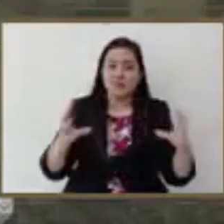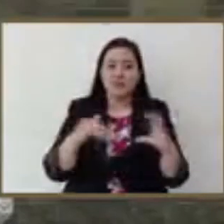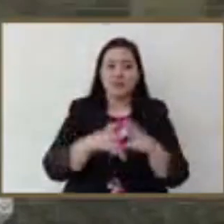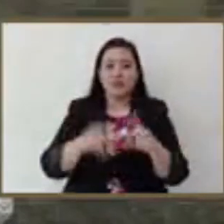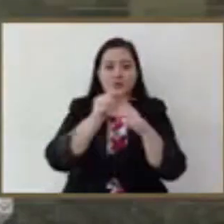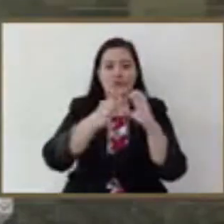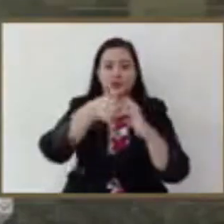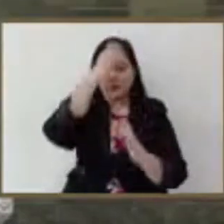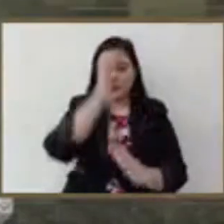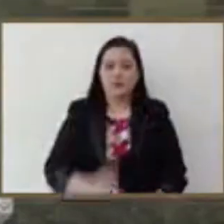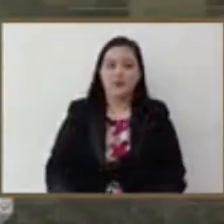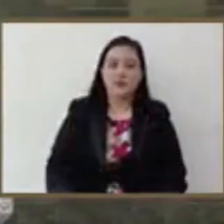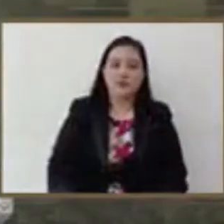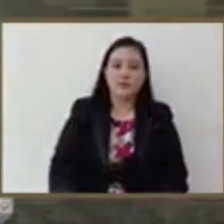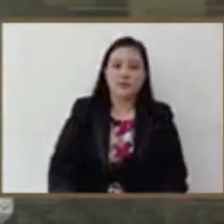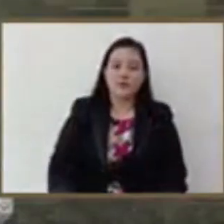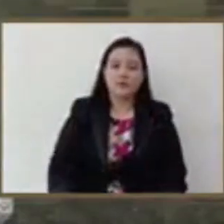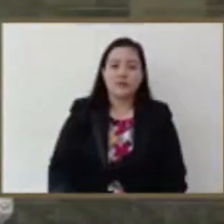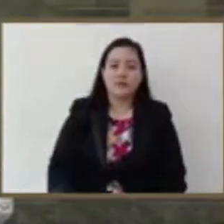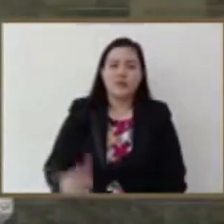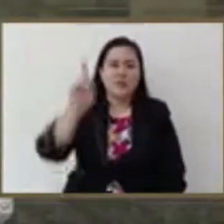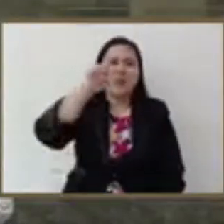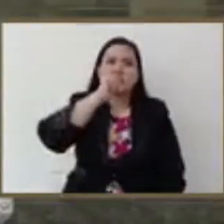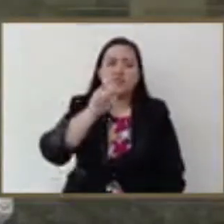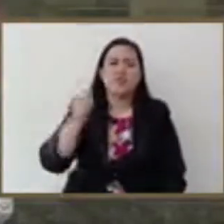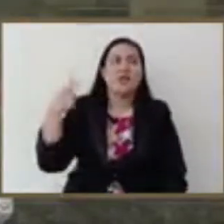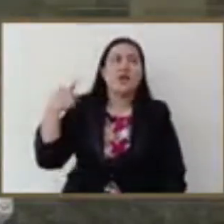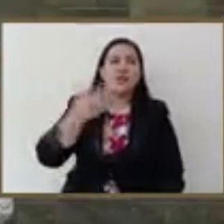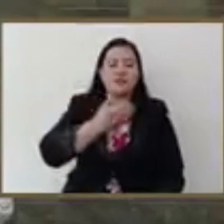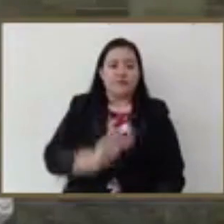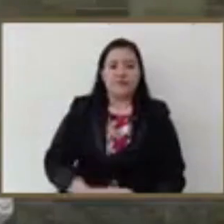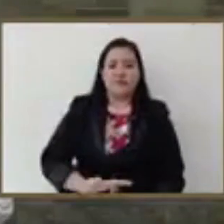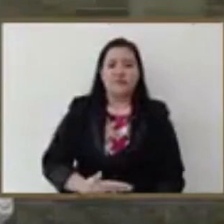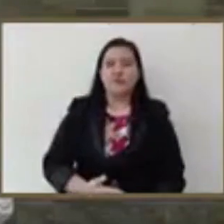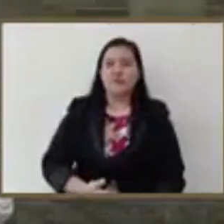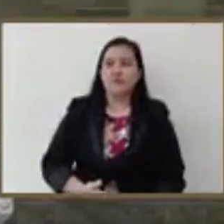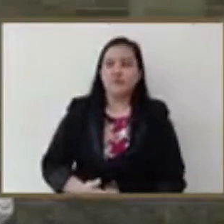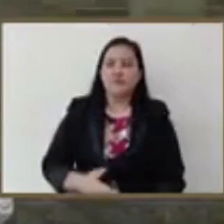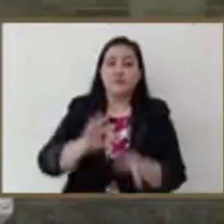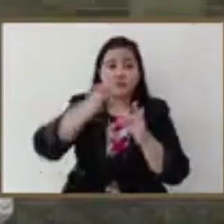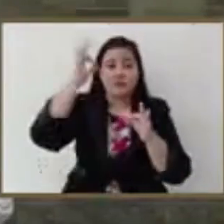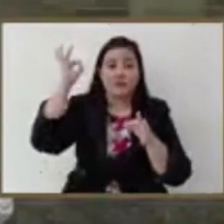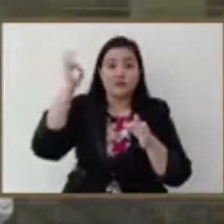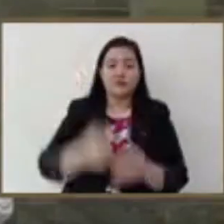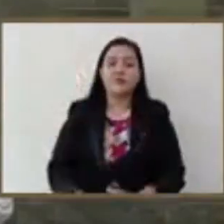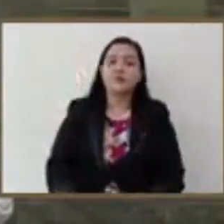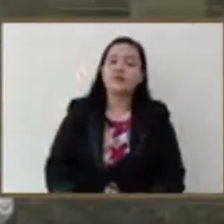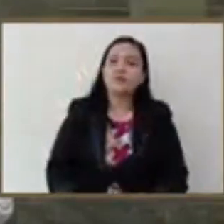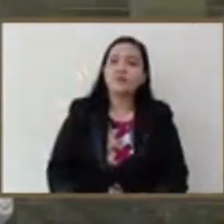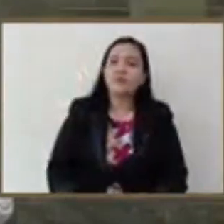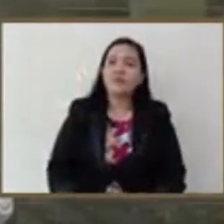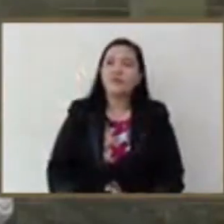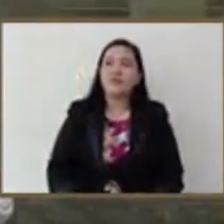dapat magutom at hindi dapat magutom ang mga anak ng Diyos ng salita ng Diyos. Hindi dapat magkaroon